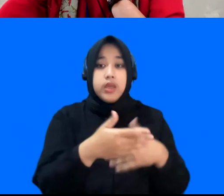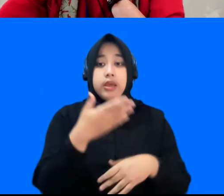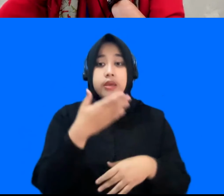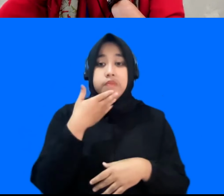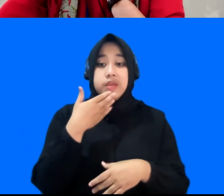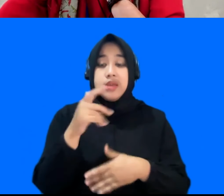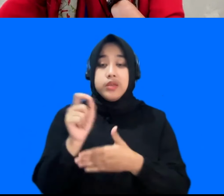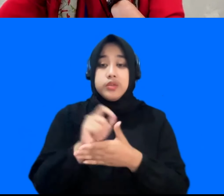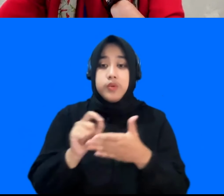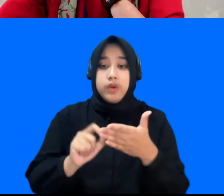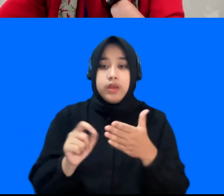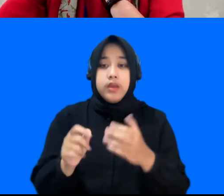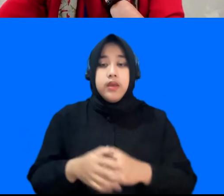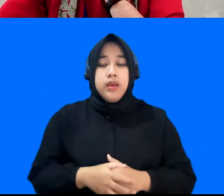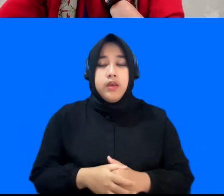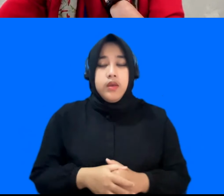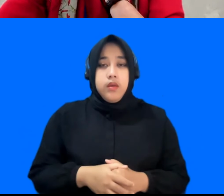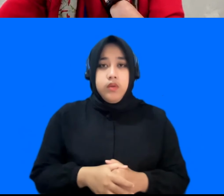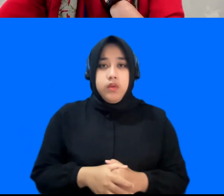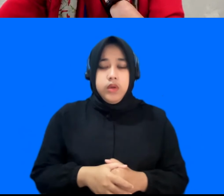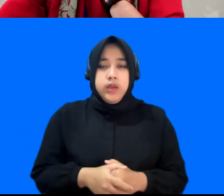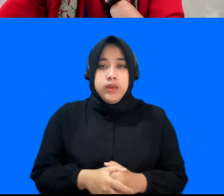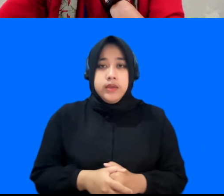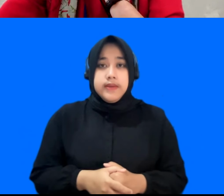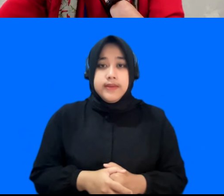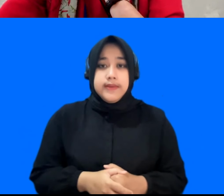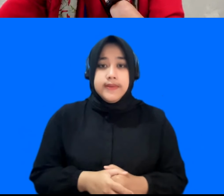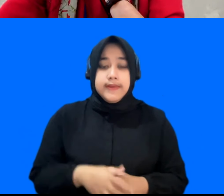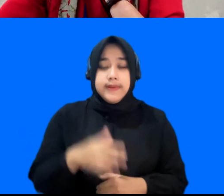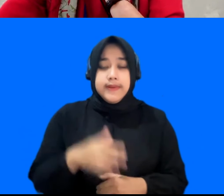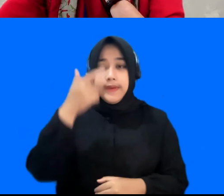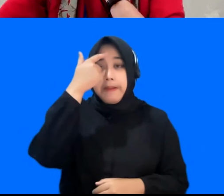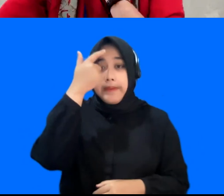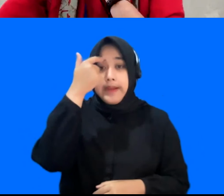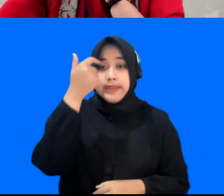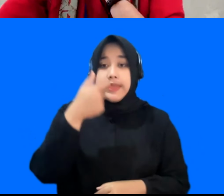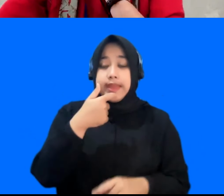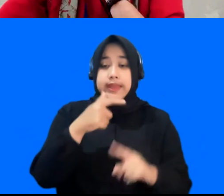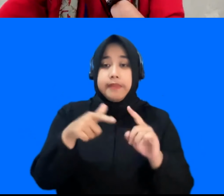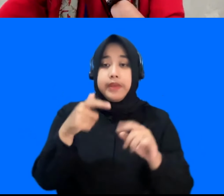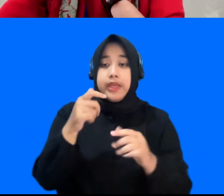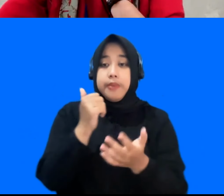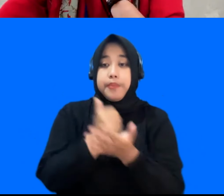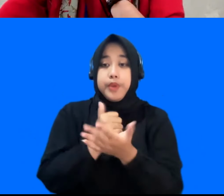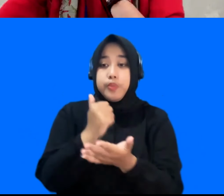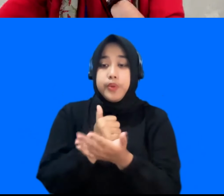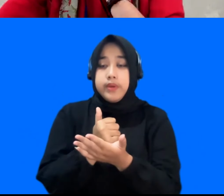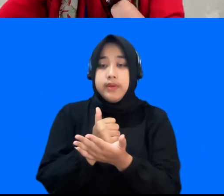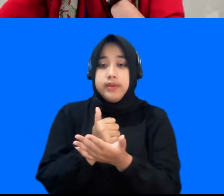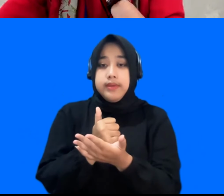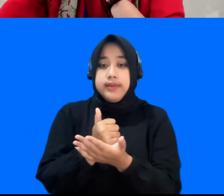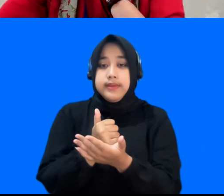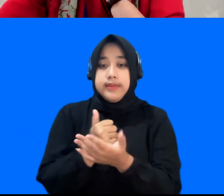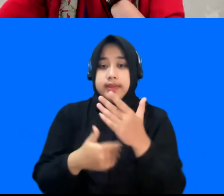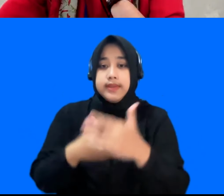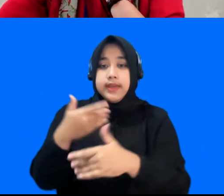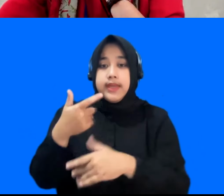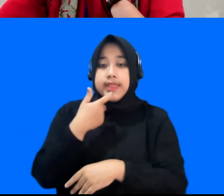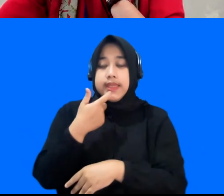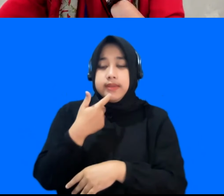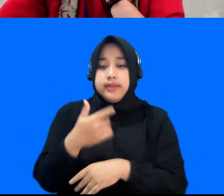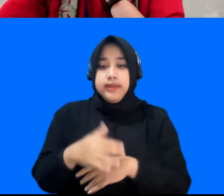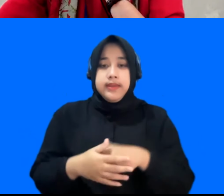we learn about like these technical things, but we need to like also learn how to do accessible design,